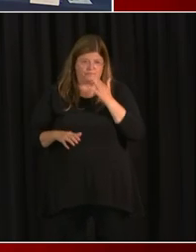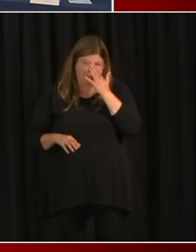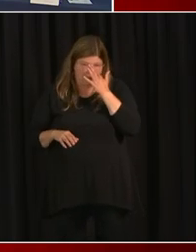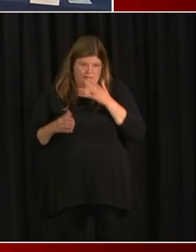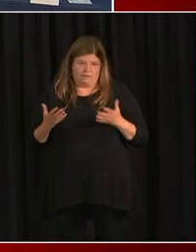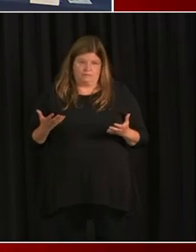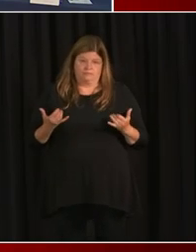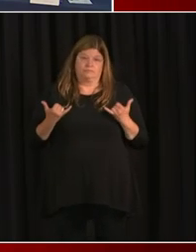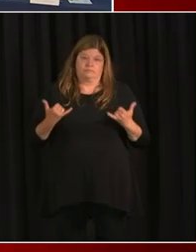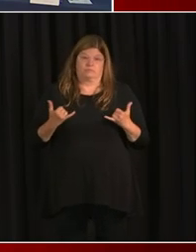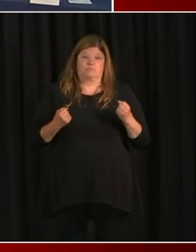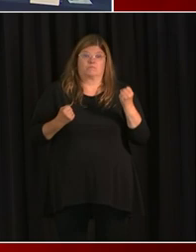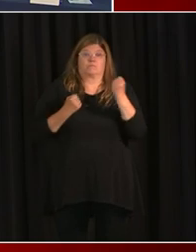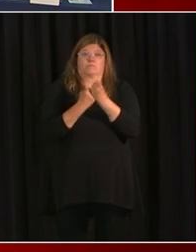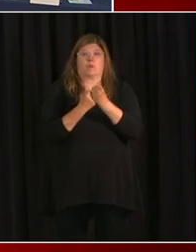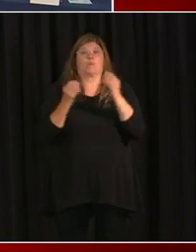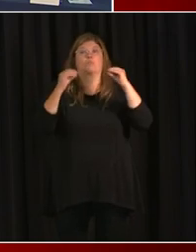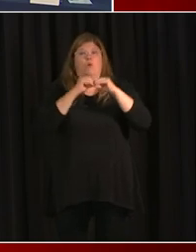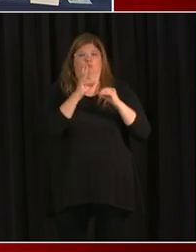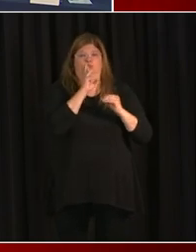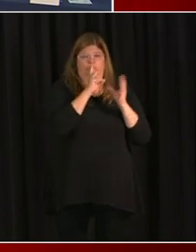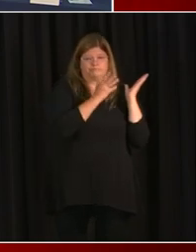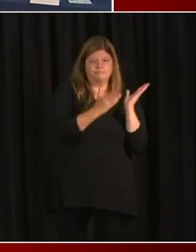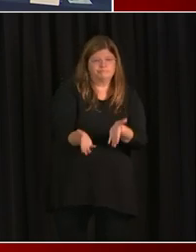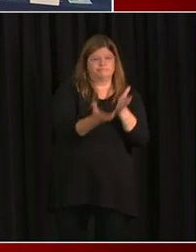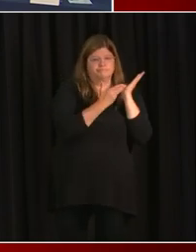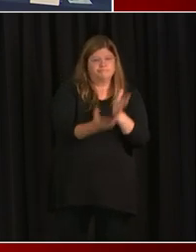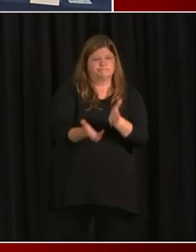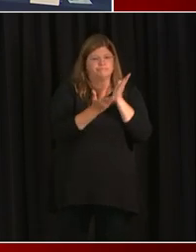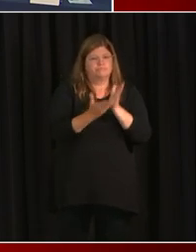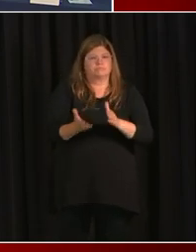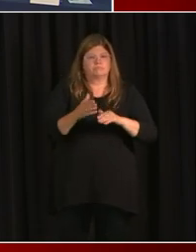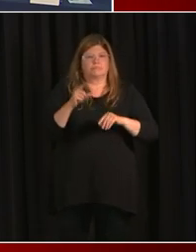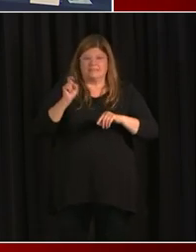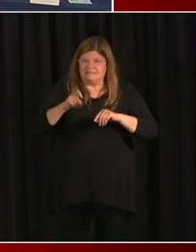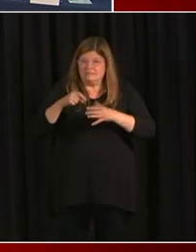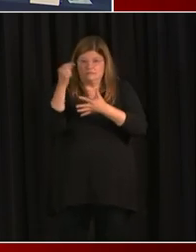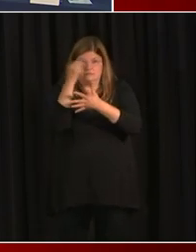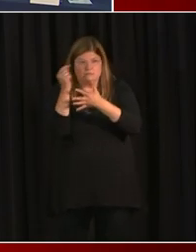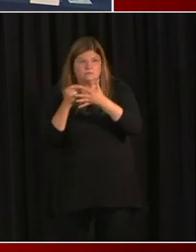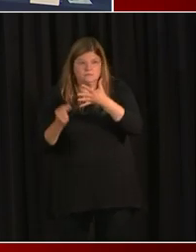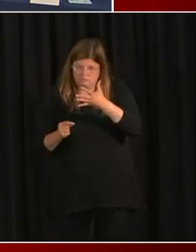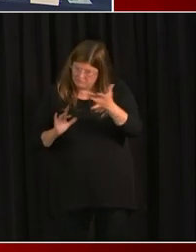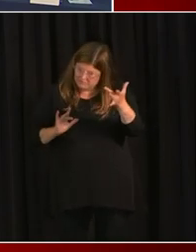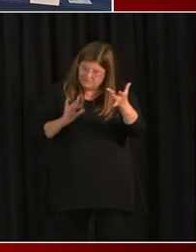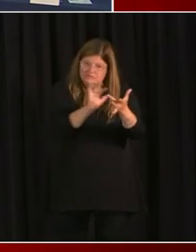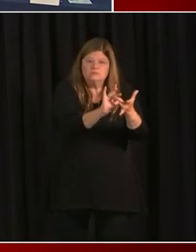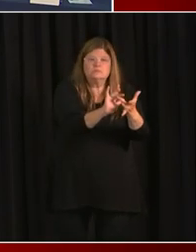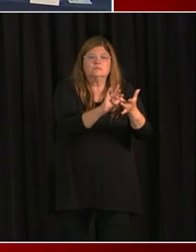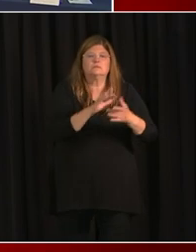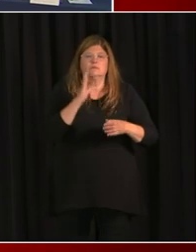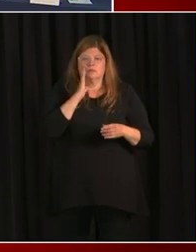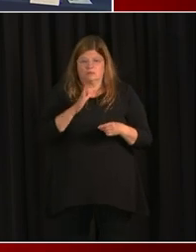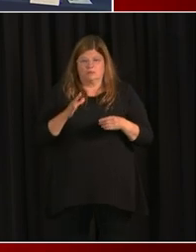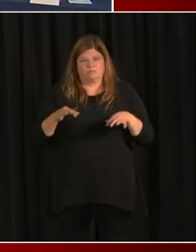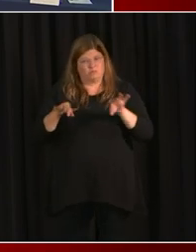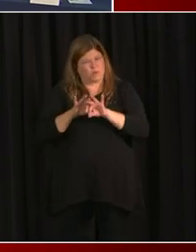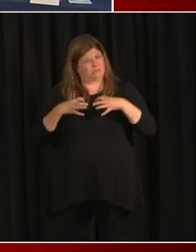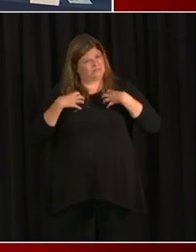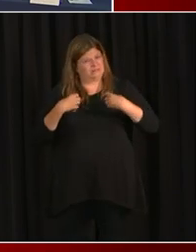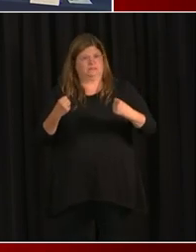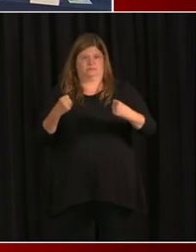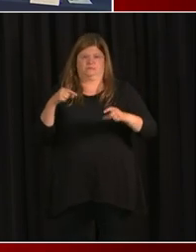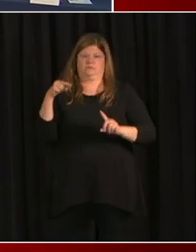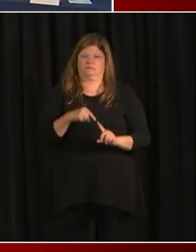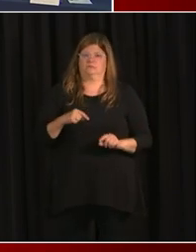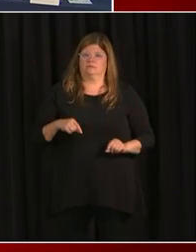making sure that anyone who's in those facilities can stay hydrated, because that's really the most important thing. We